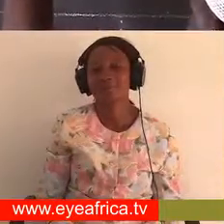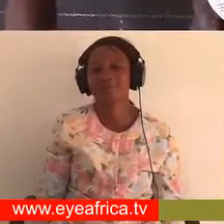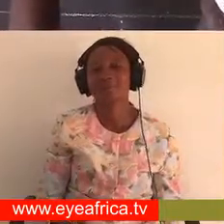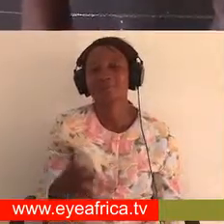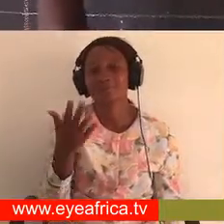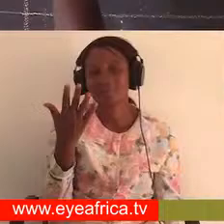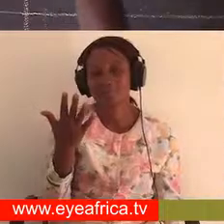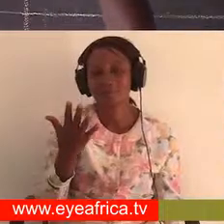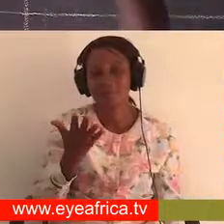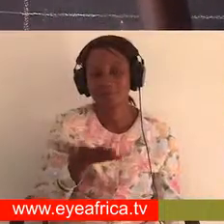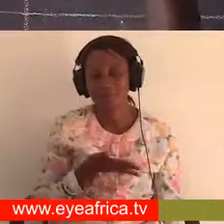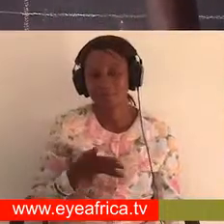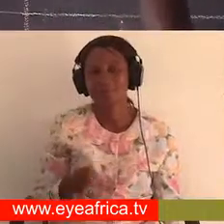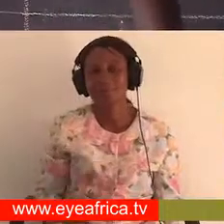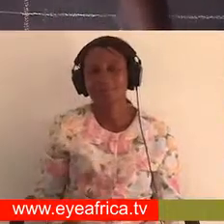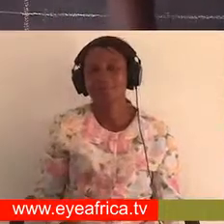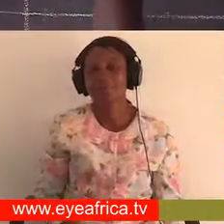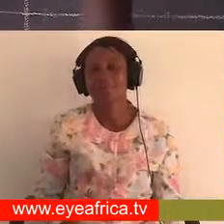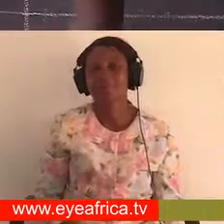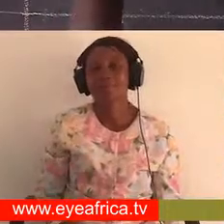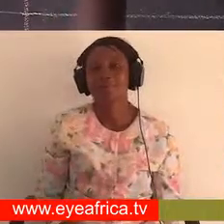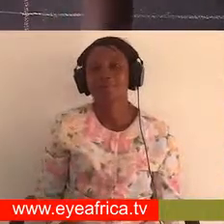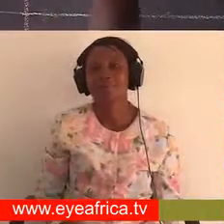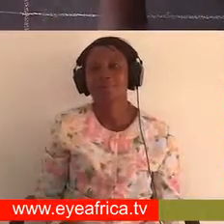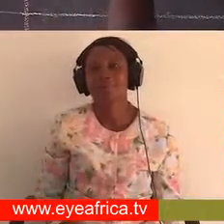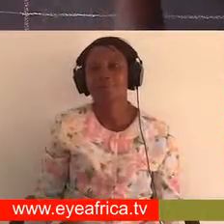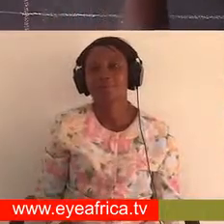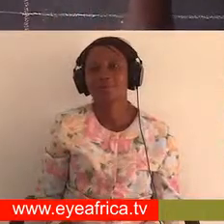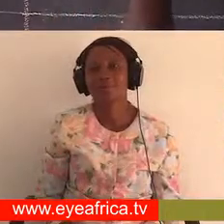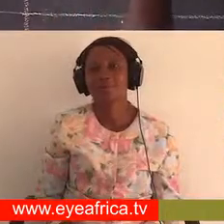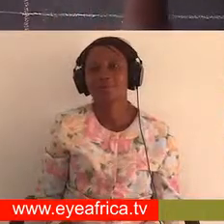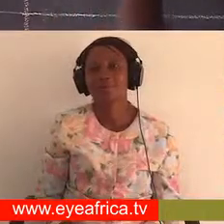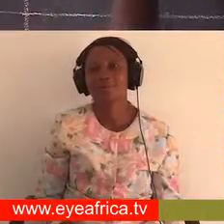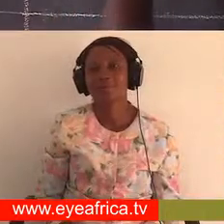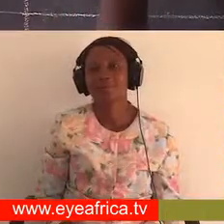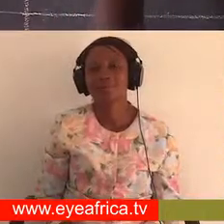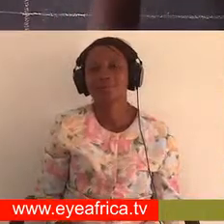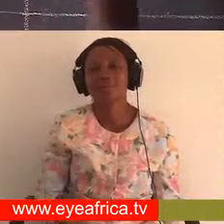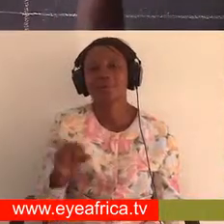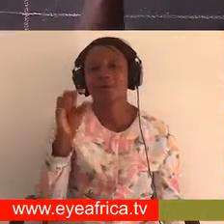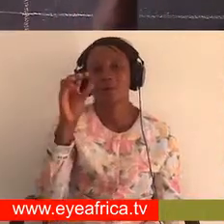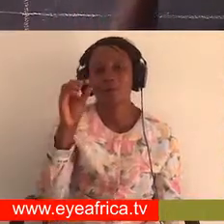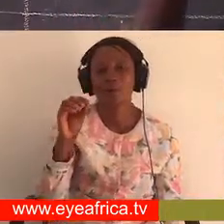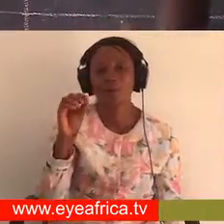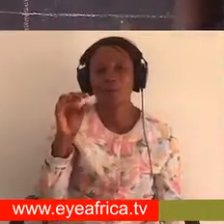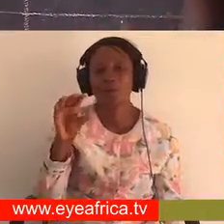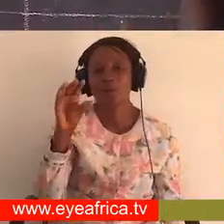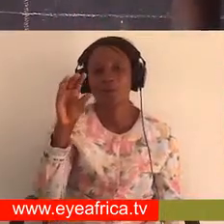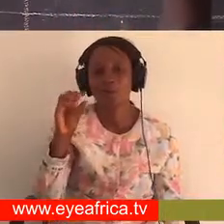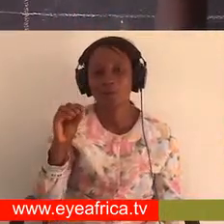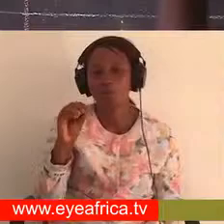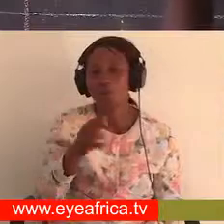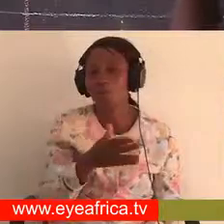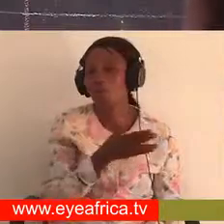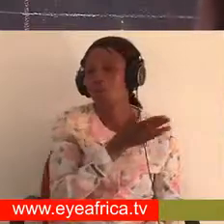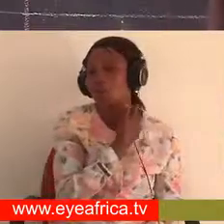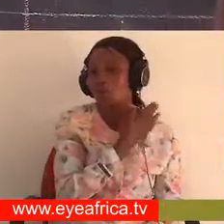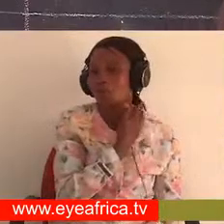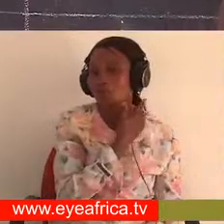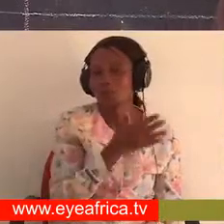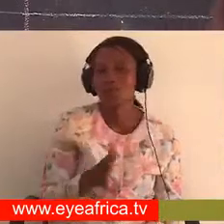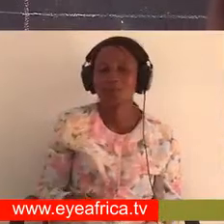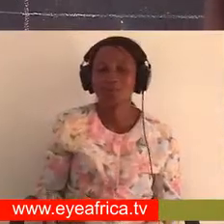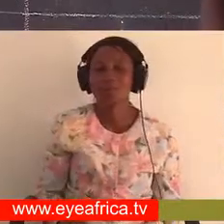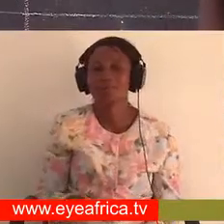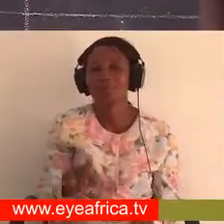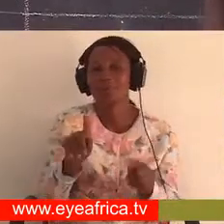So these 5 we have, despite this letter sound O being the simplest, I would say,